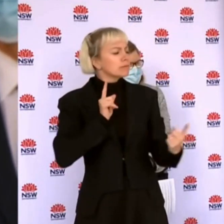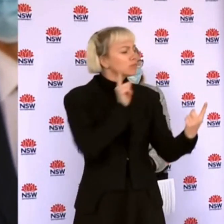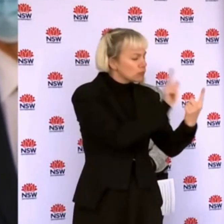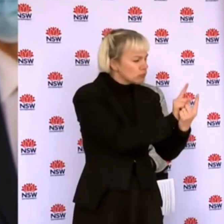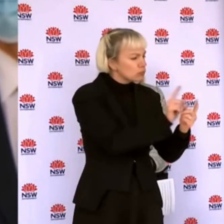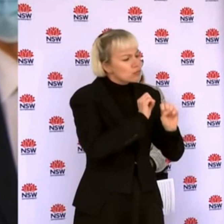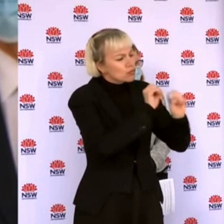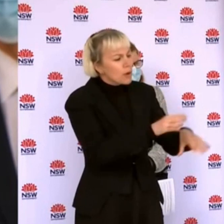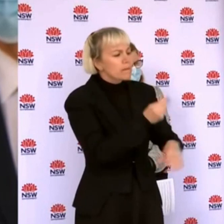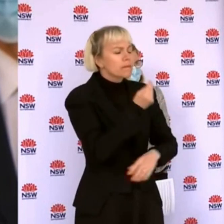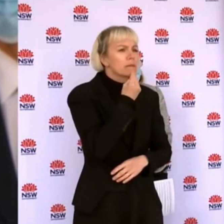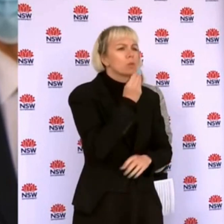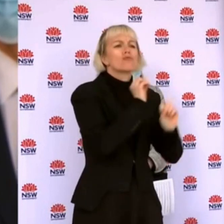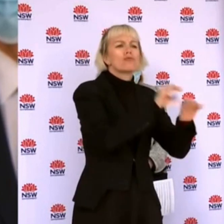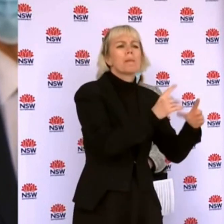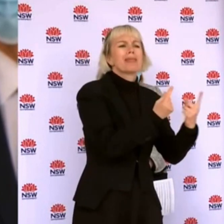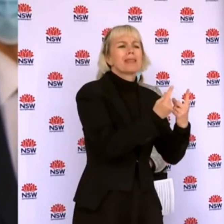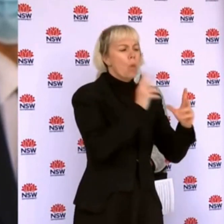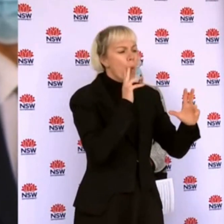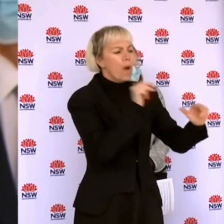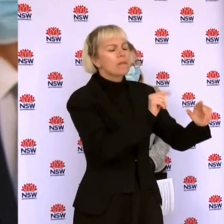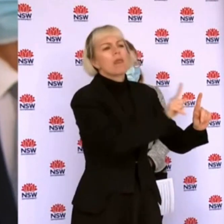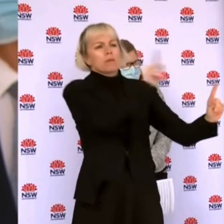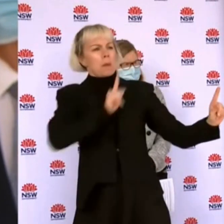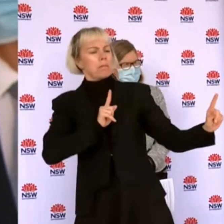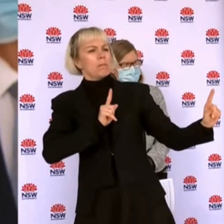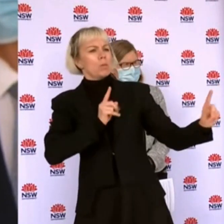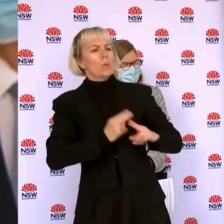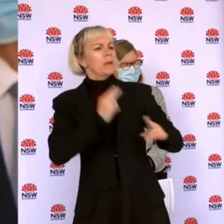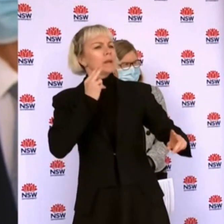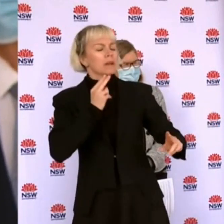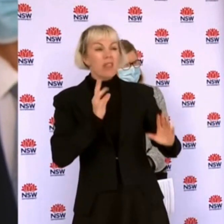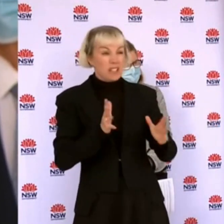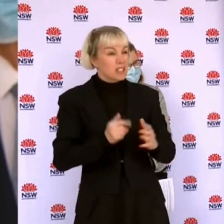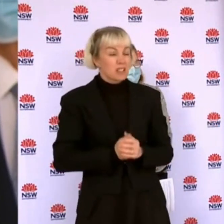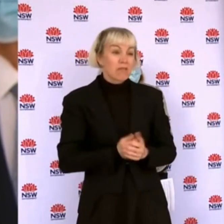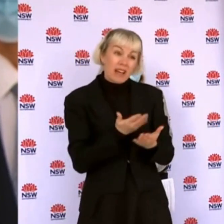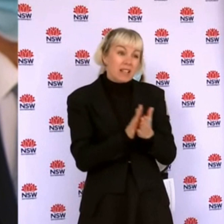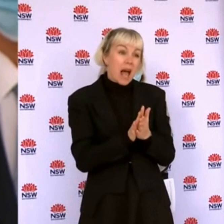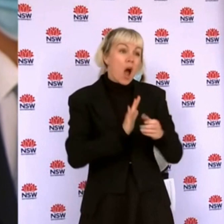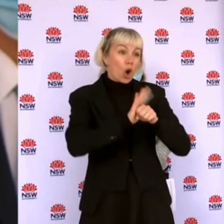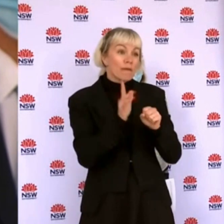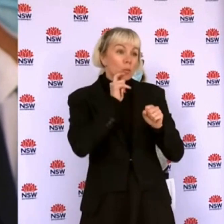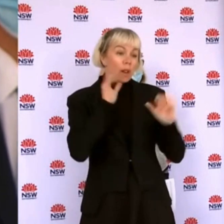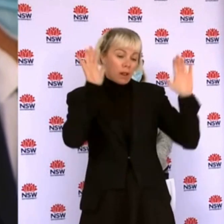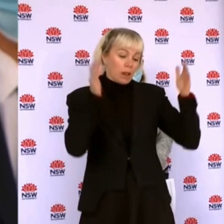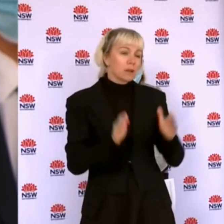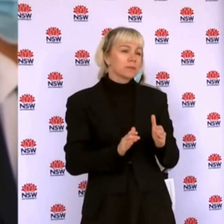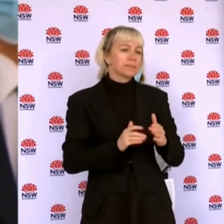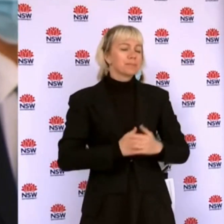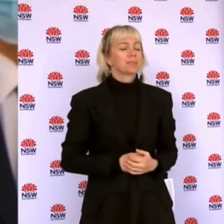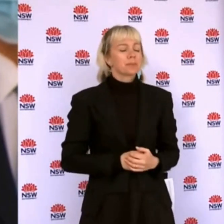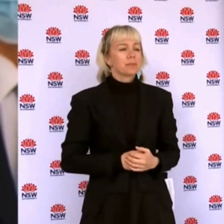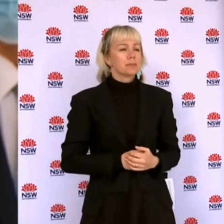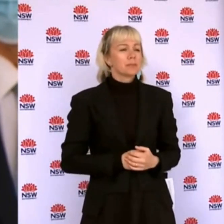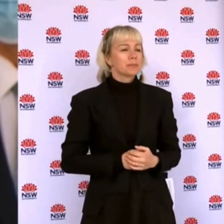this. We just need less movement to get those number of exposures down. The numbers will bounce around, but we need to see